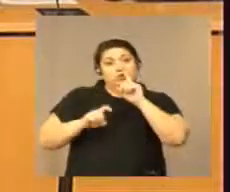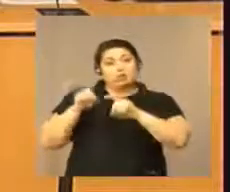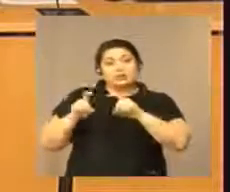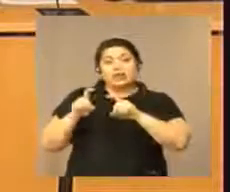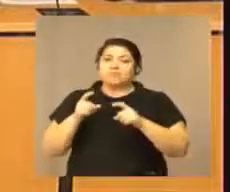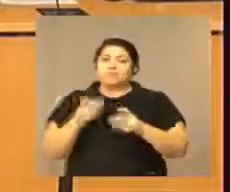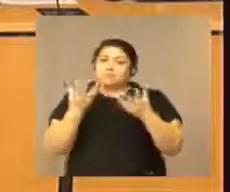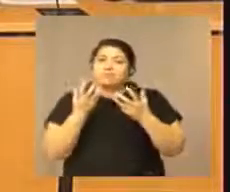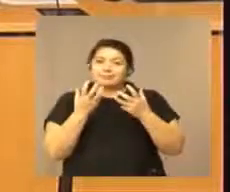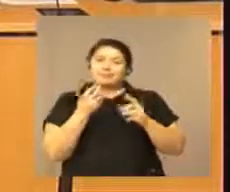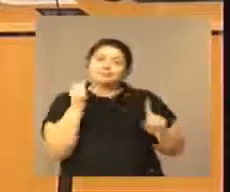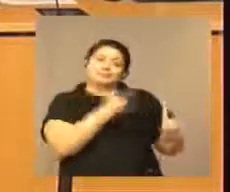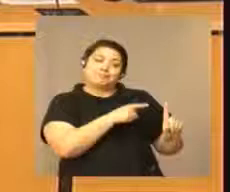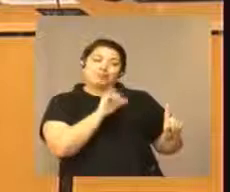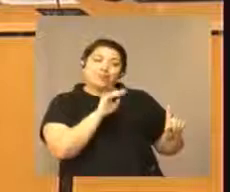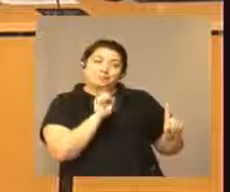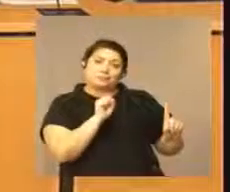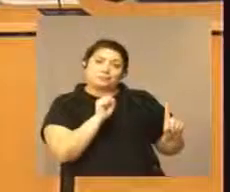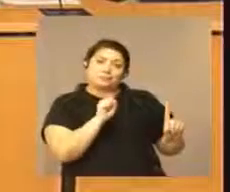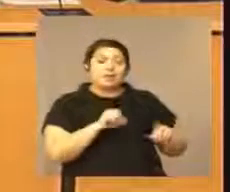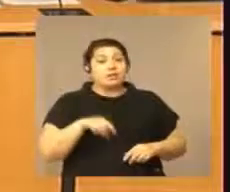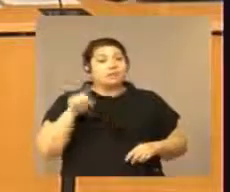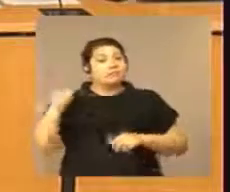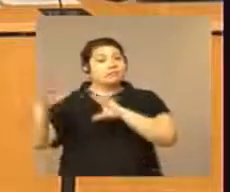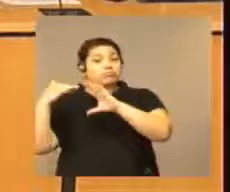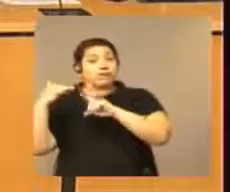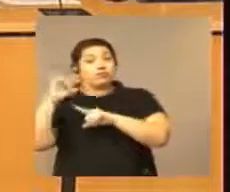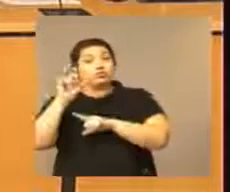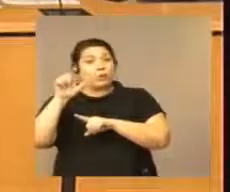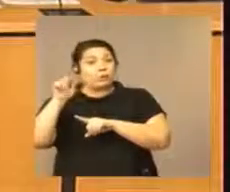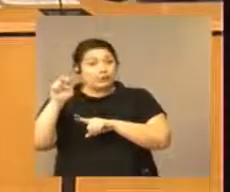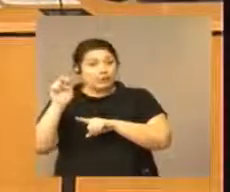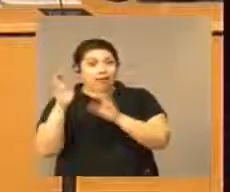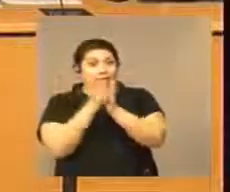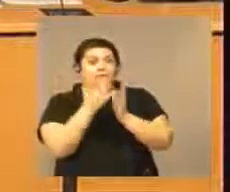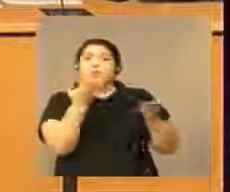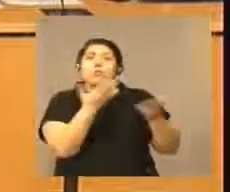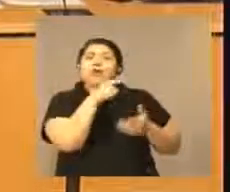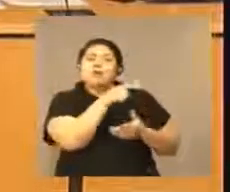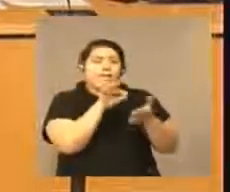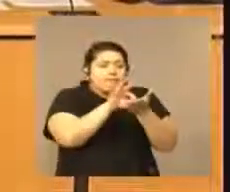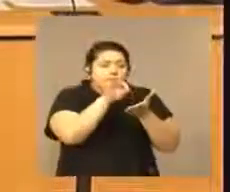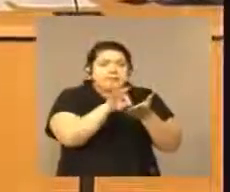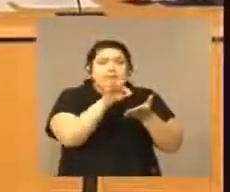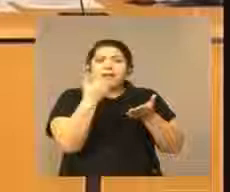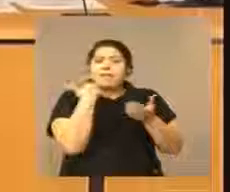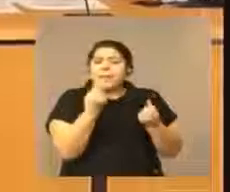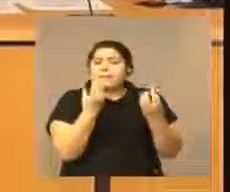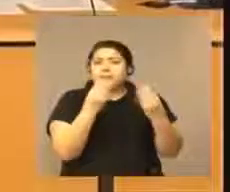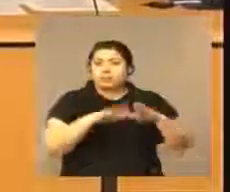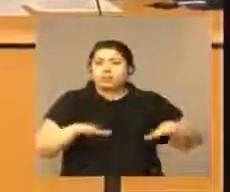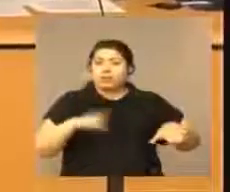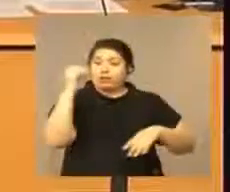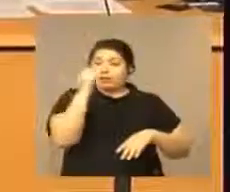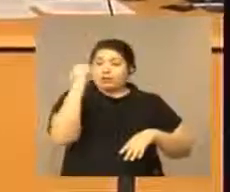James. So, Jolene asks, what are the statistics of Aboriginal children with autism in Ontario, and is